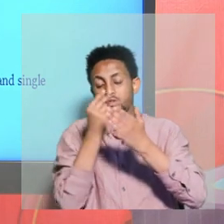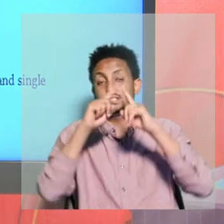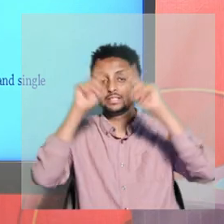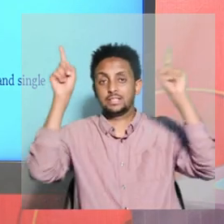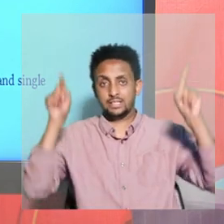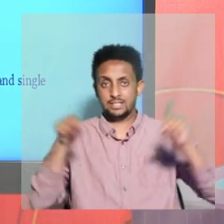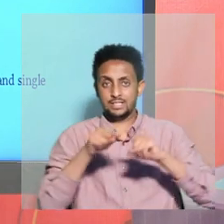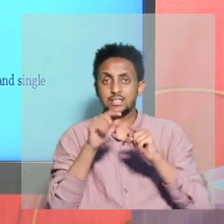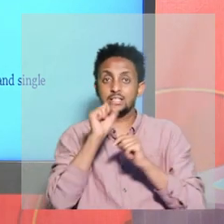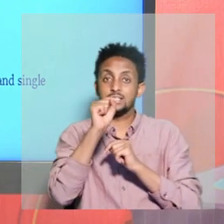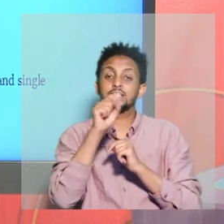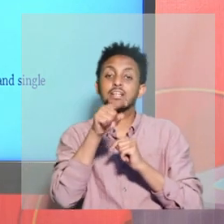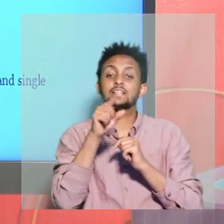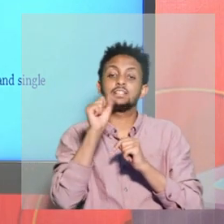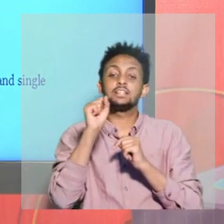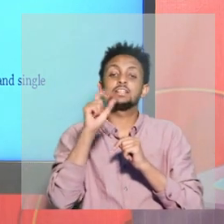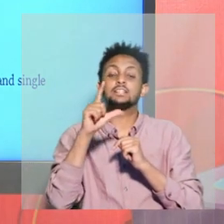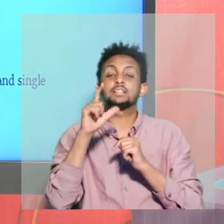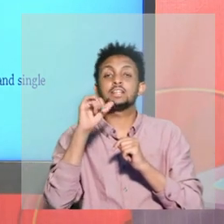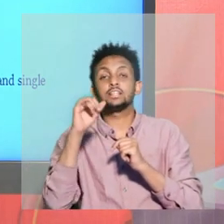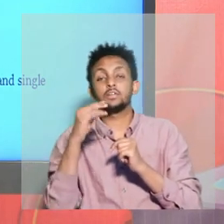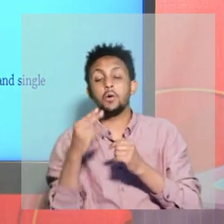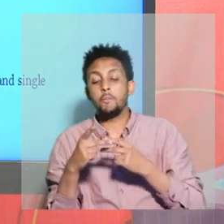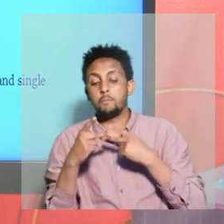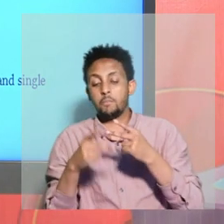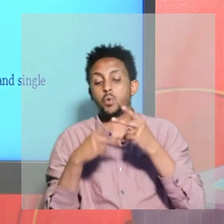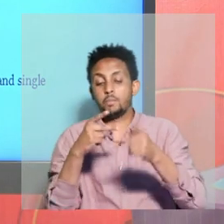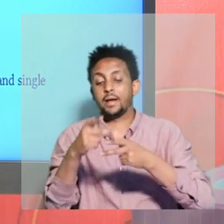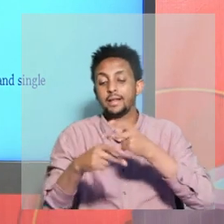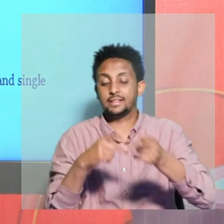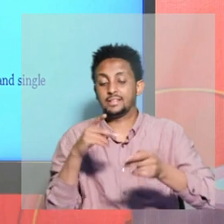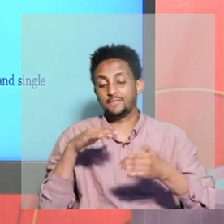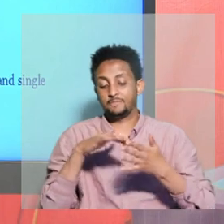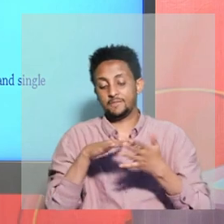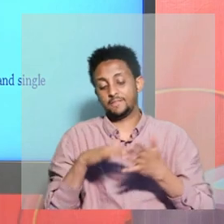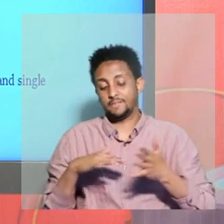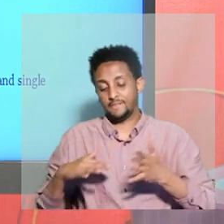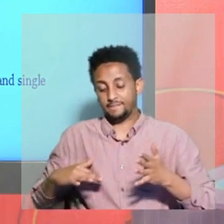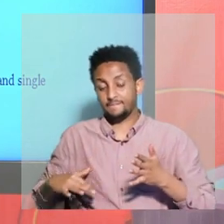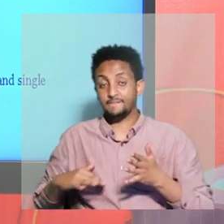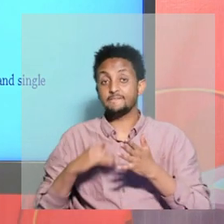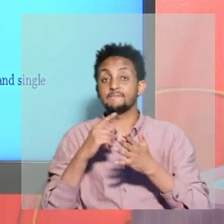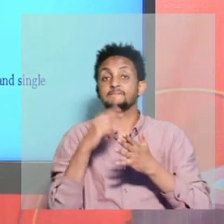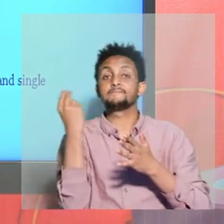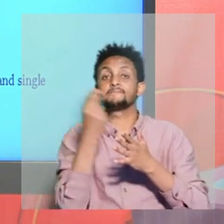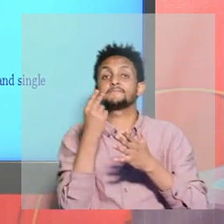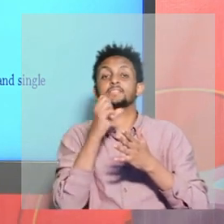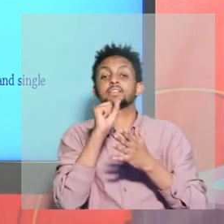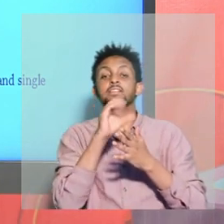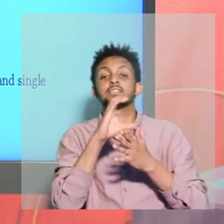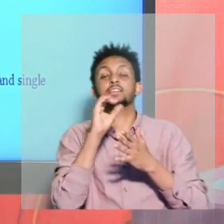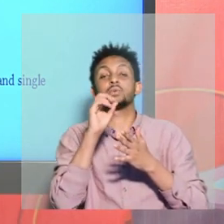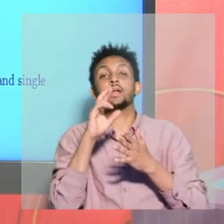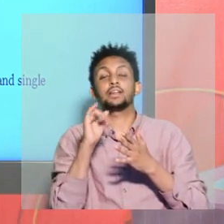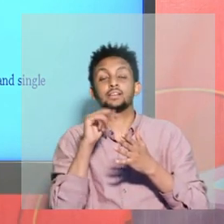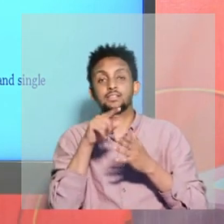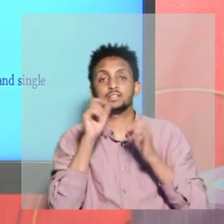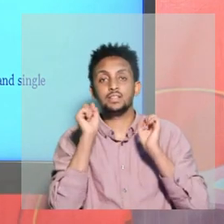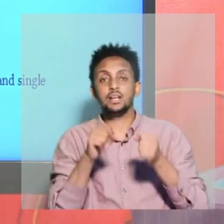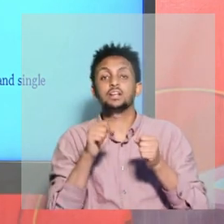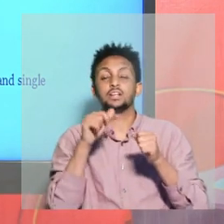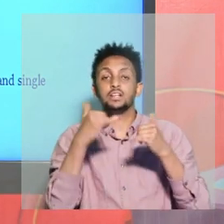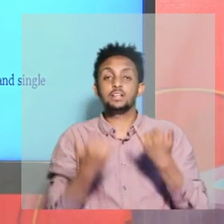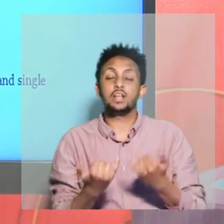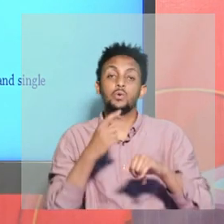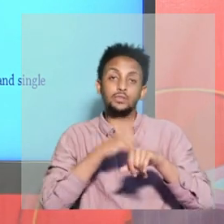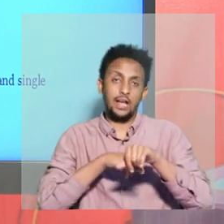single slit. Then he used double slit to propagate and form an interference pattern. Then he used a screen. Actually,